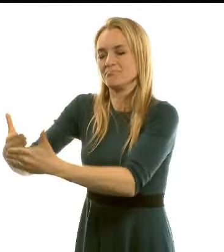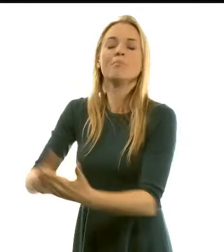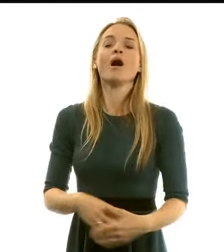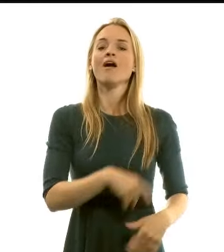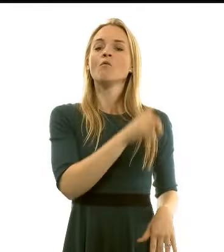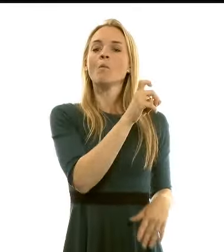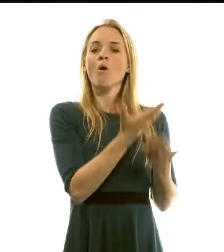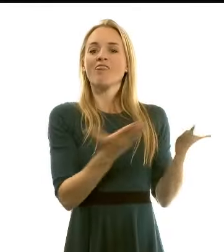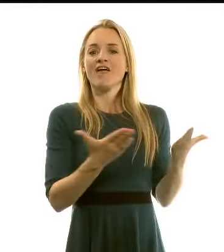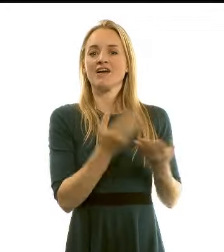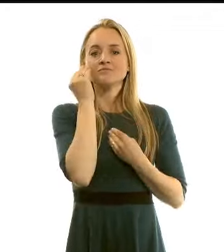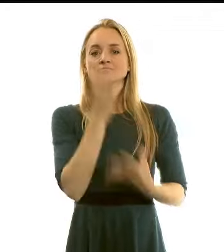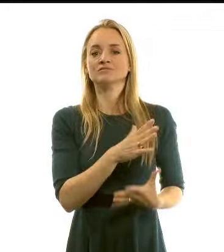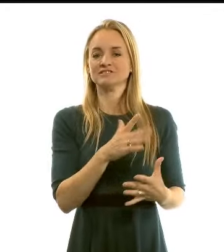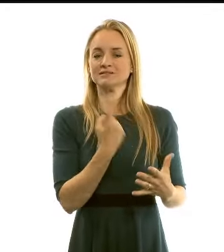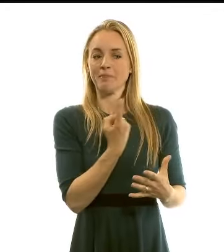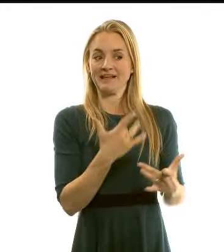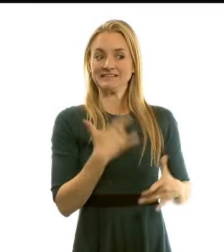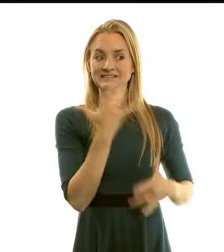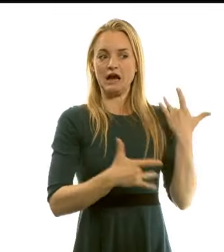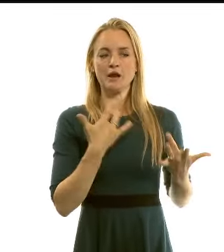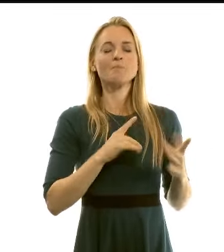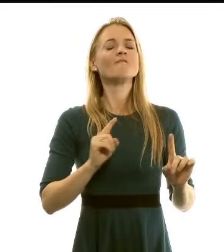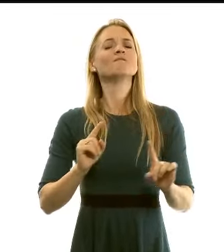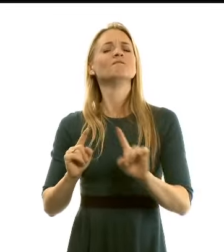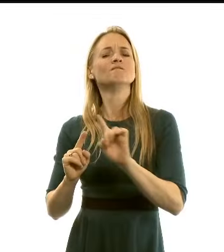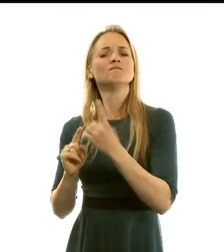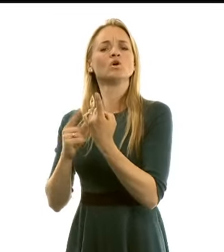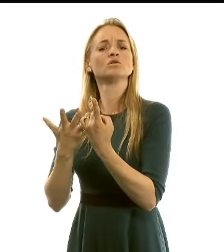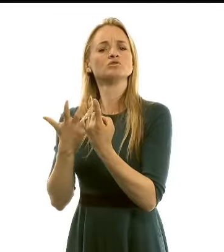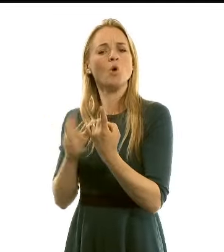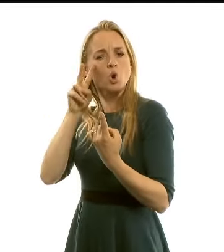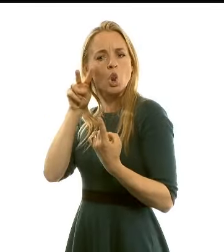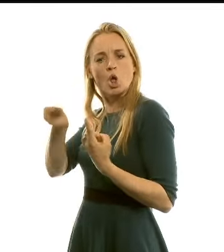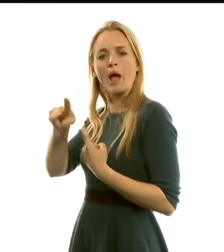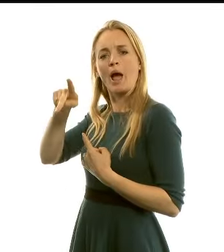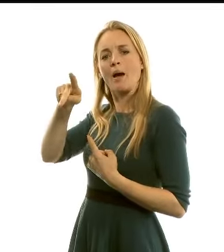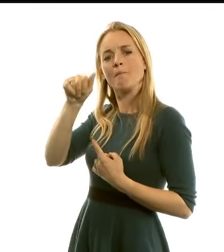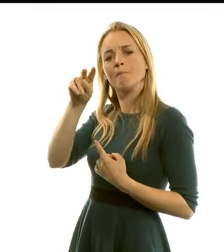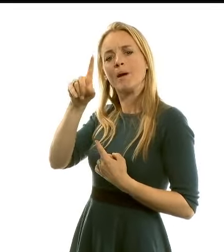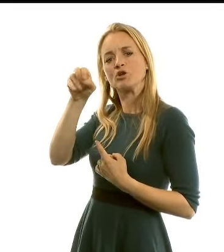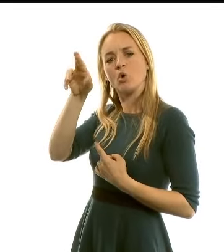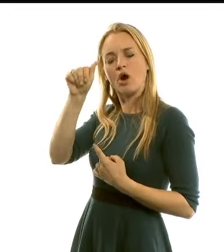just remind ourselves of the astonishing epic beauty of Pandora.